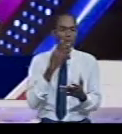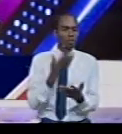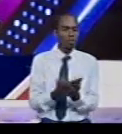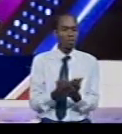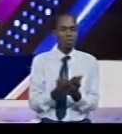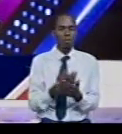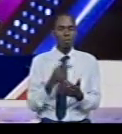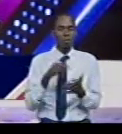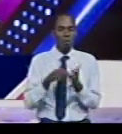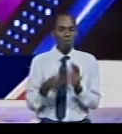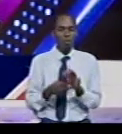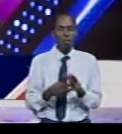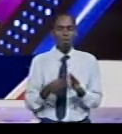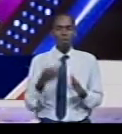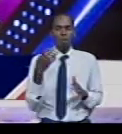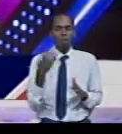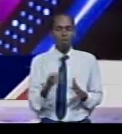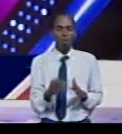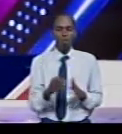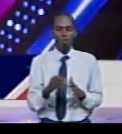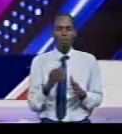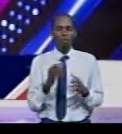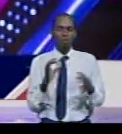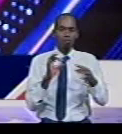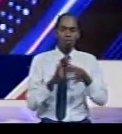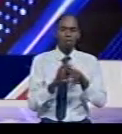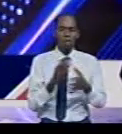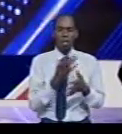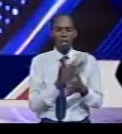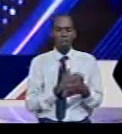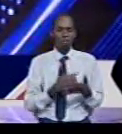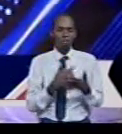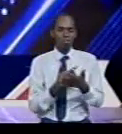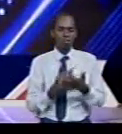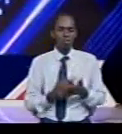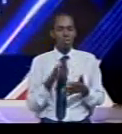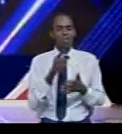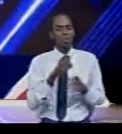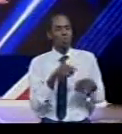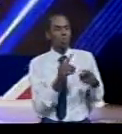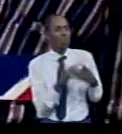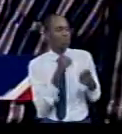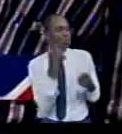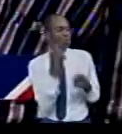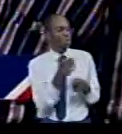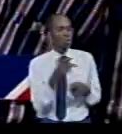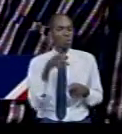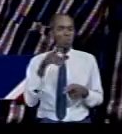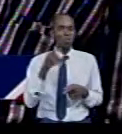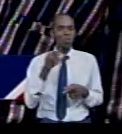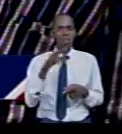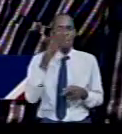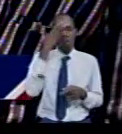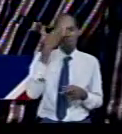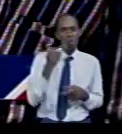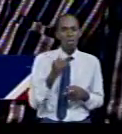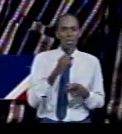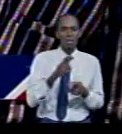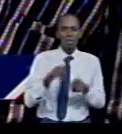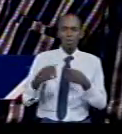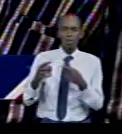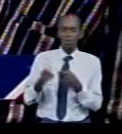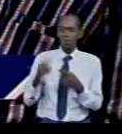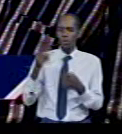connection and consultation. He went to see Peter. Why? He went to see James, the